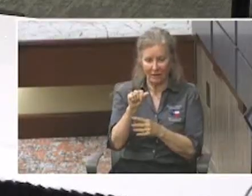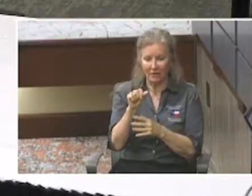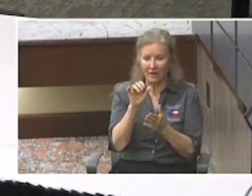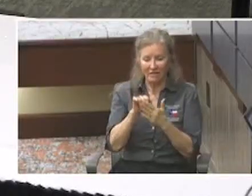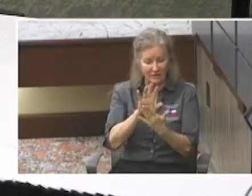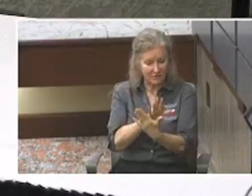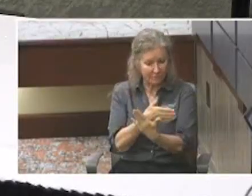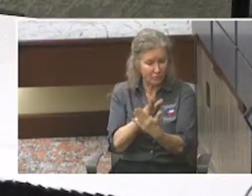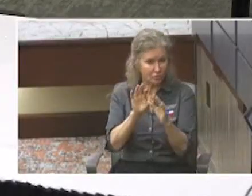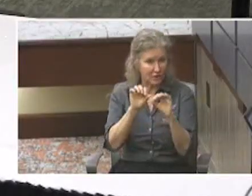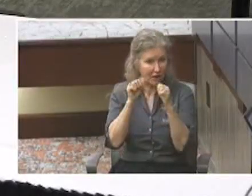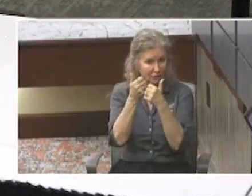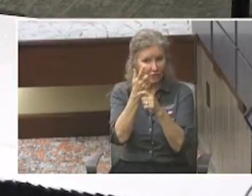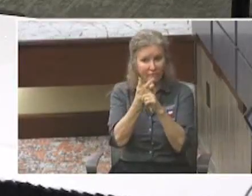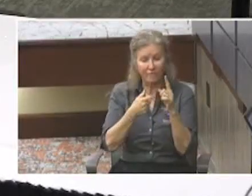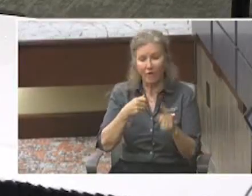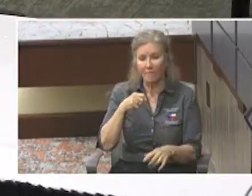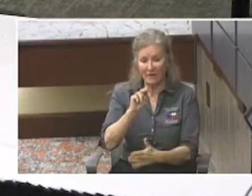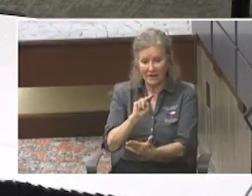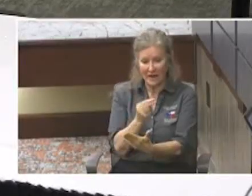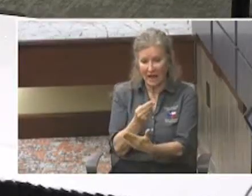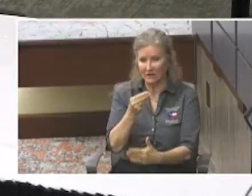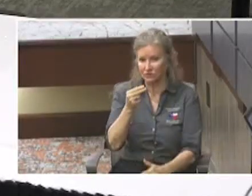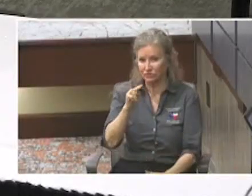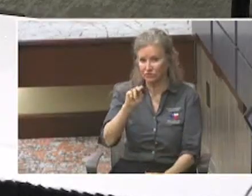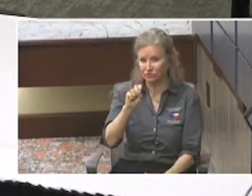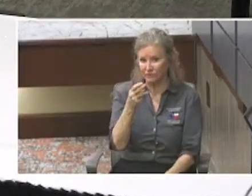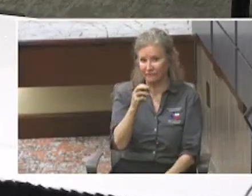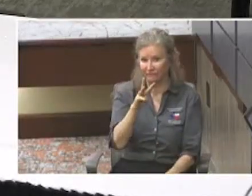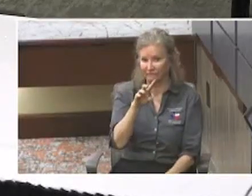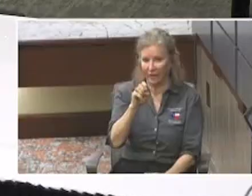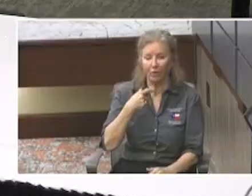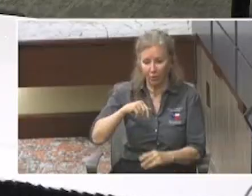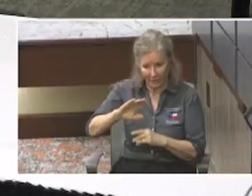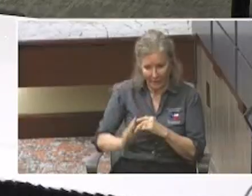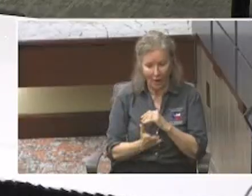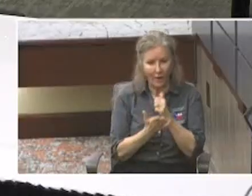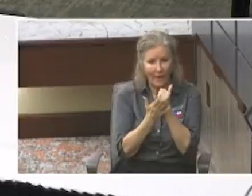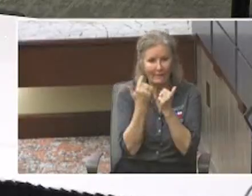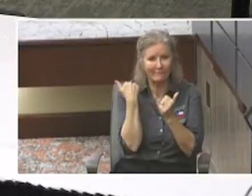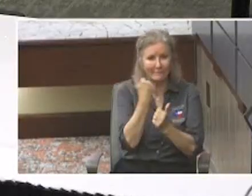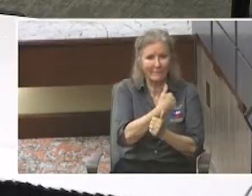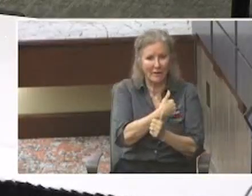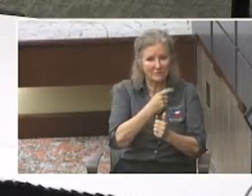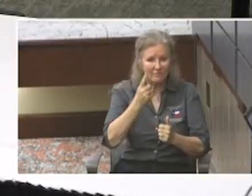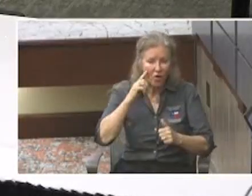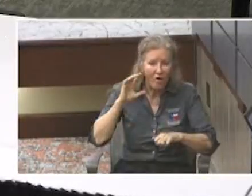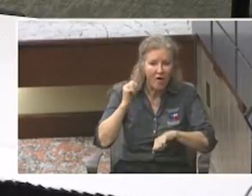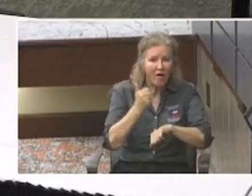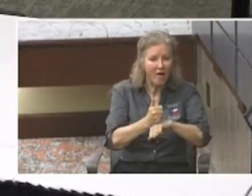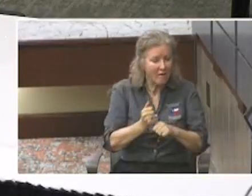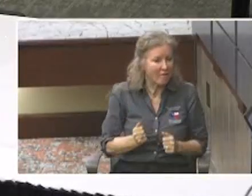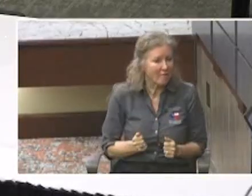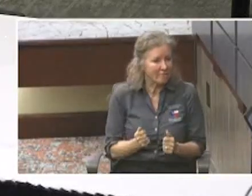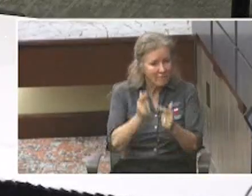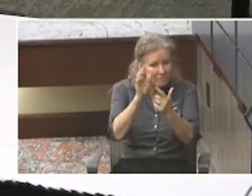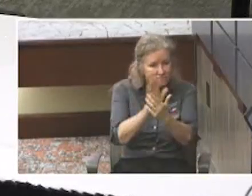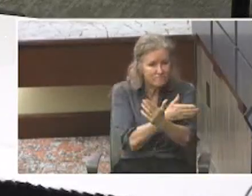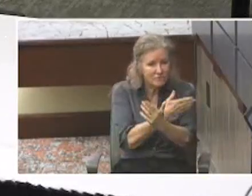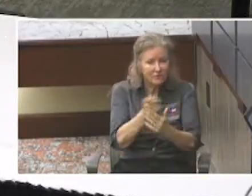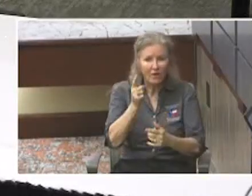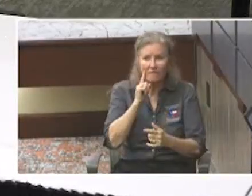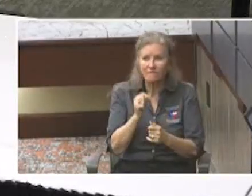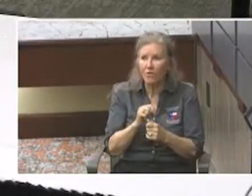music agency out of Nashville that we have hired to help us in this world in terms of booking